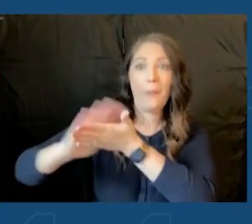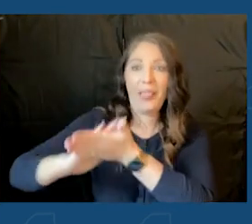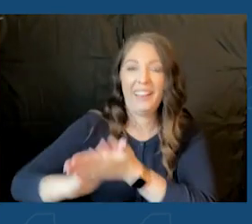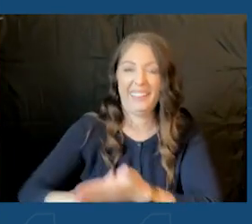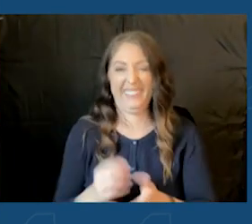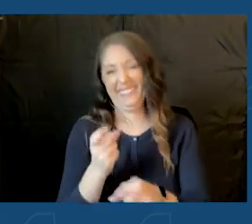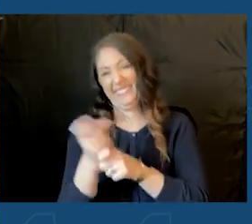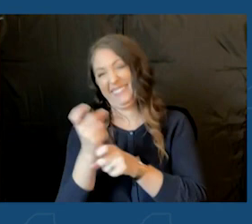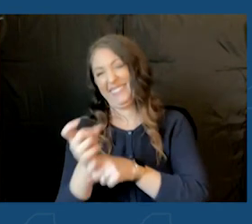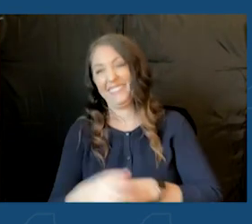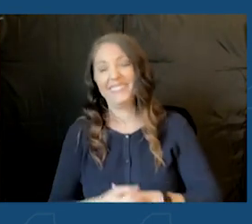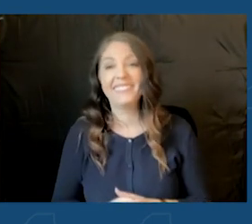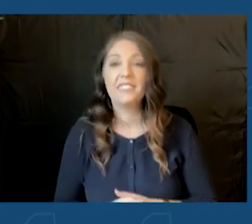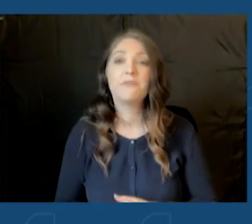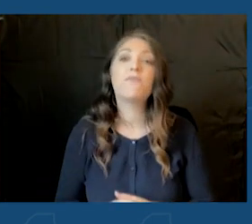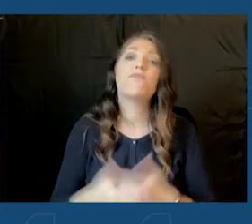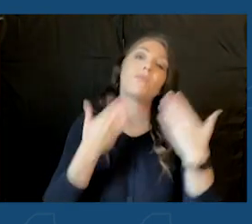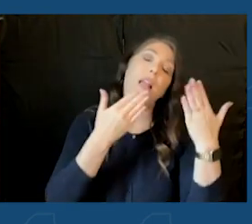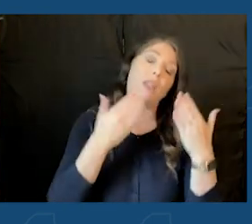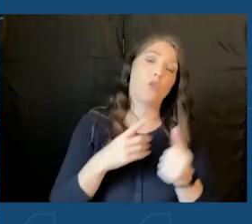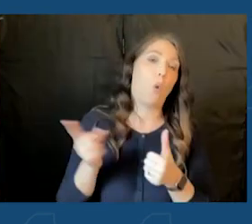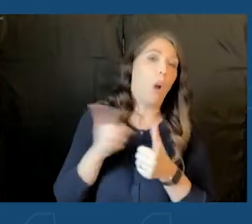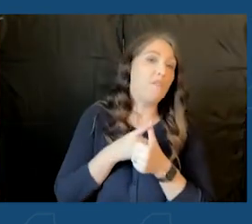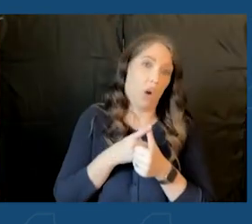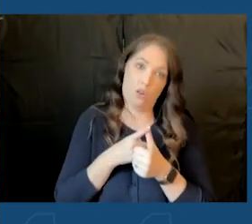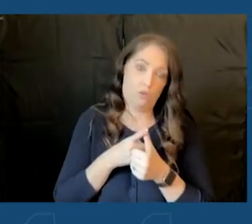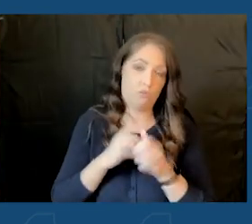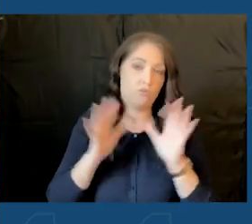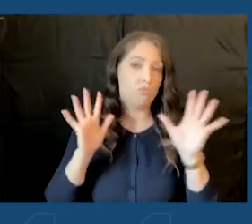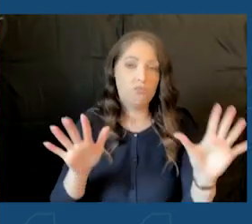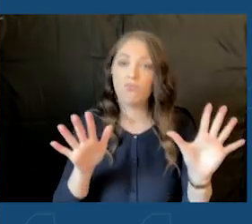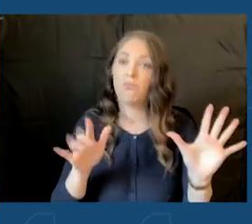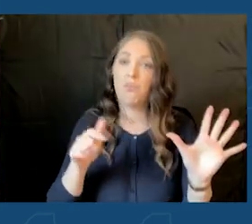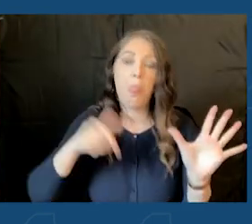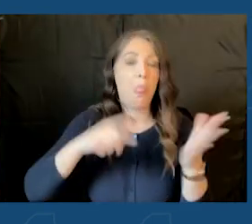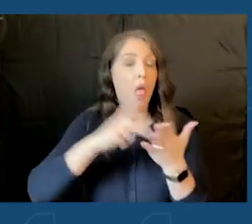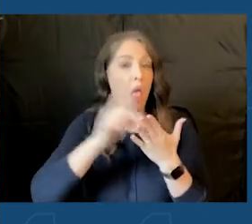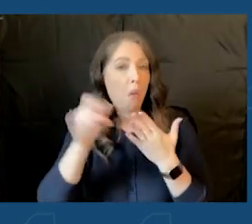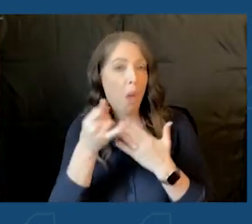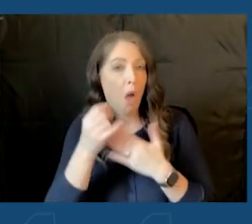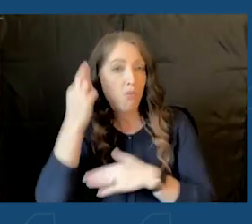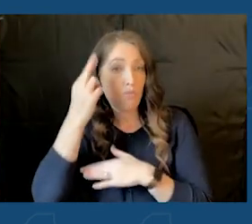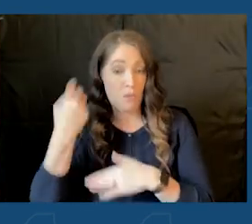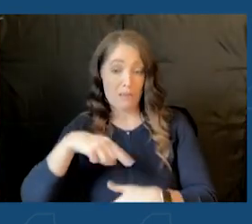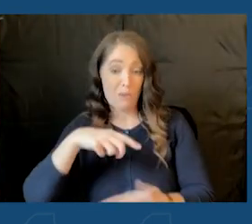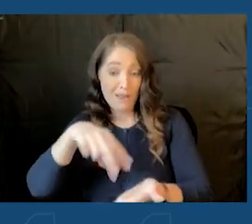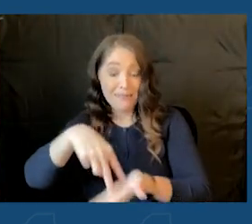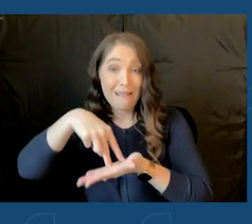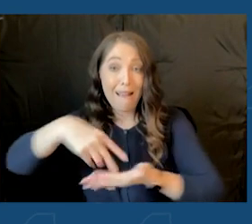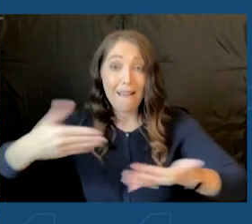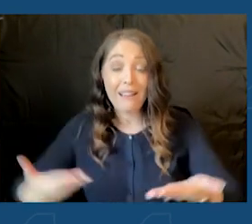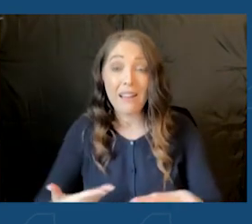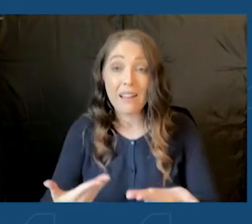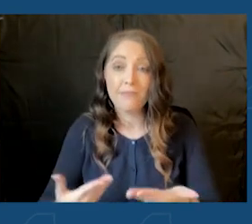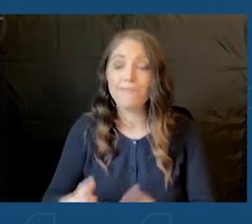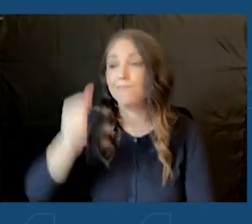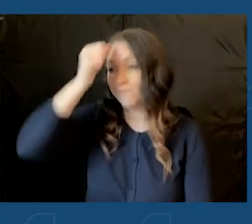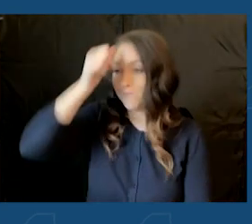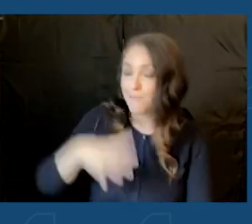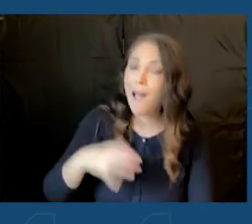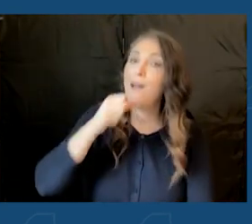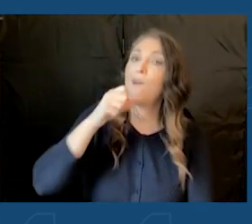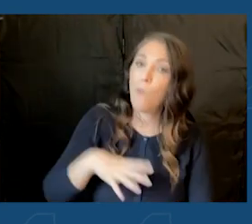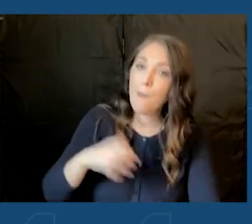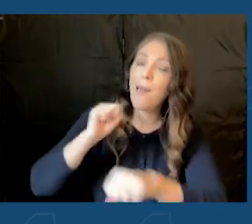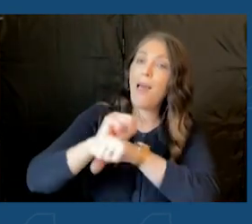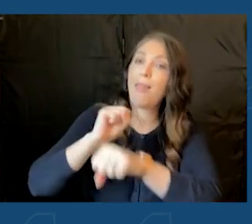Thank you. First, before I even get started, this project, the reason we're standing here today is because the men and women of labor, not only